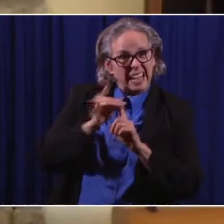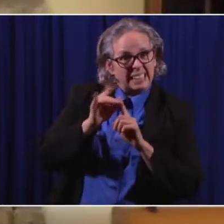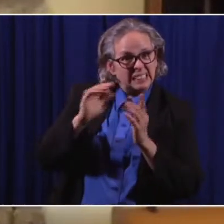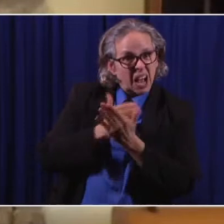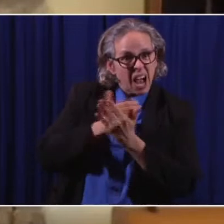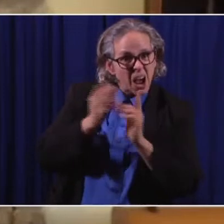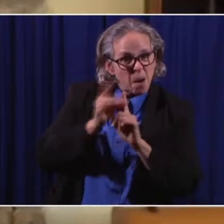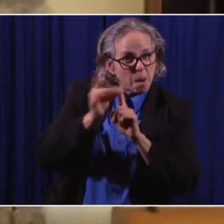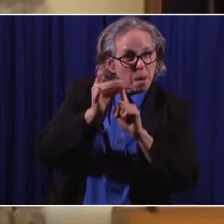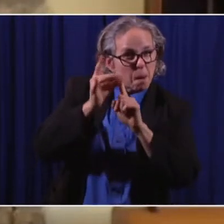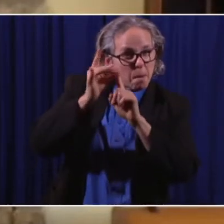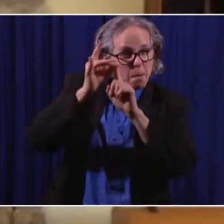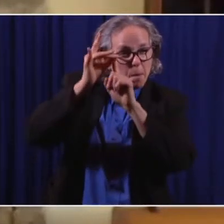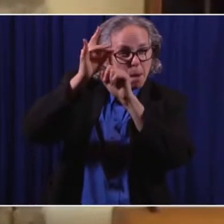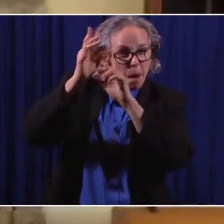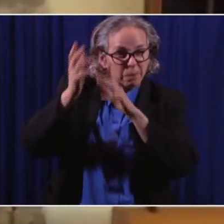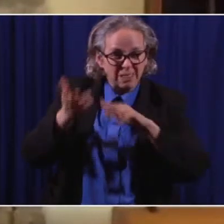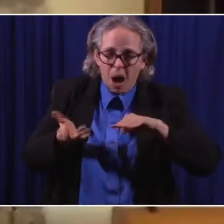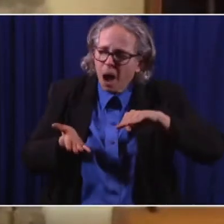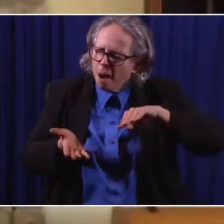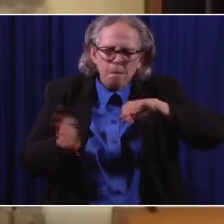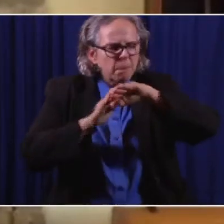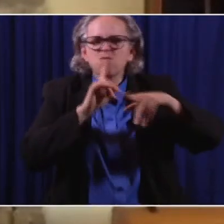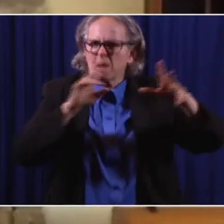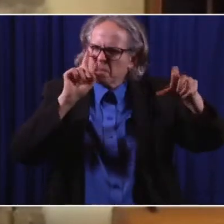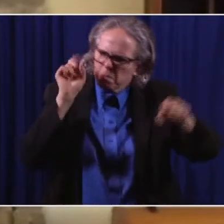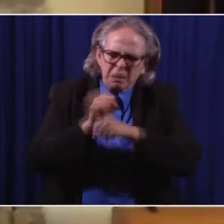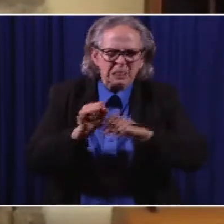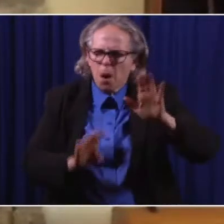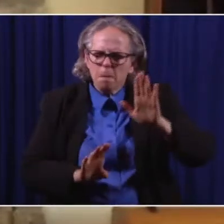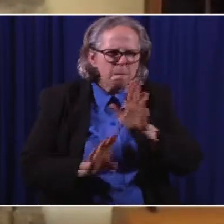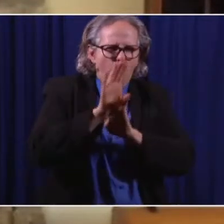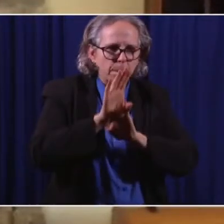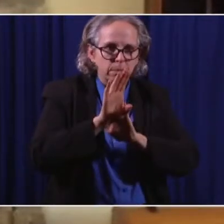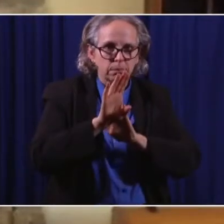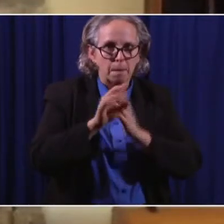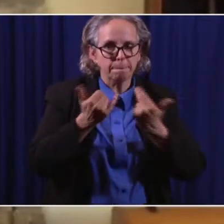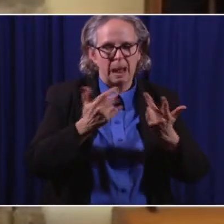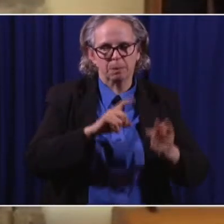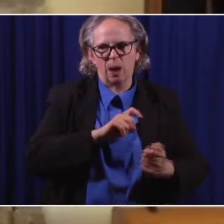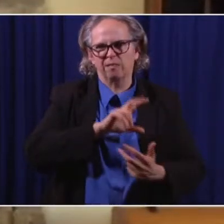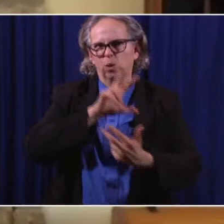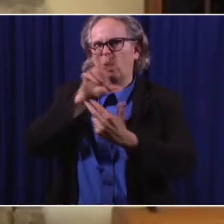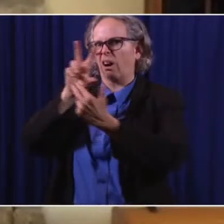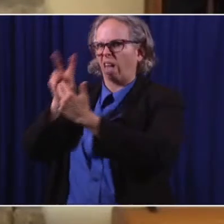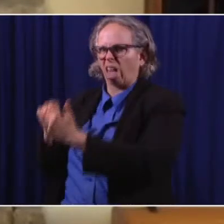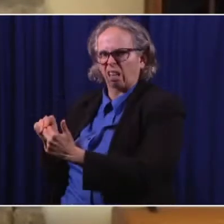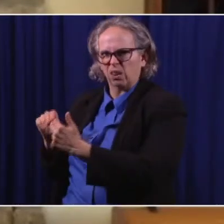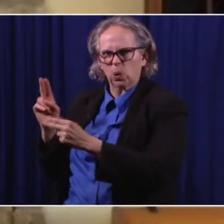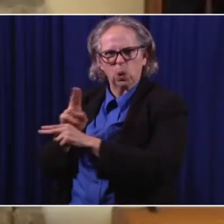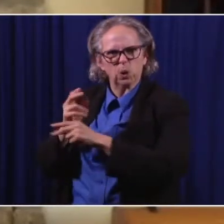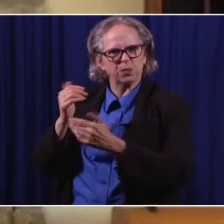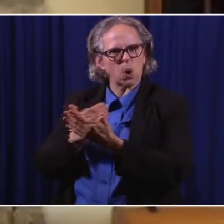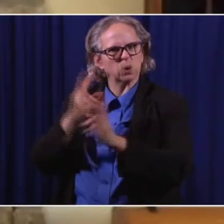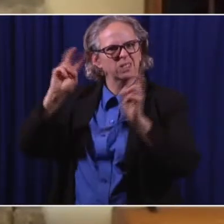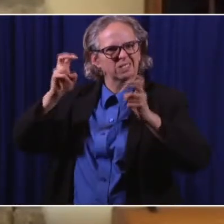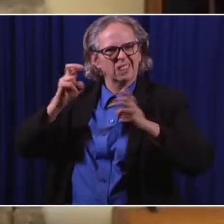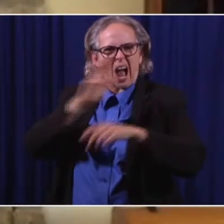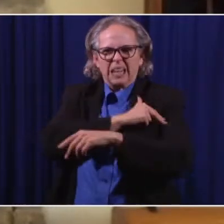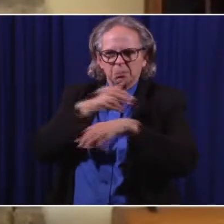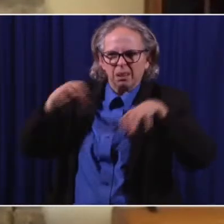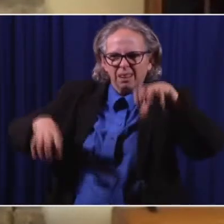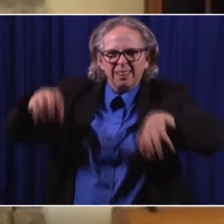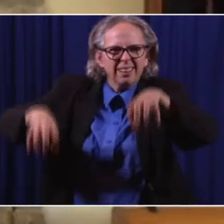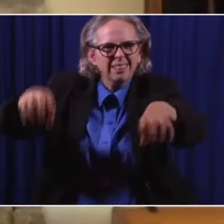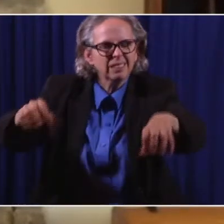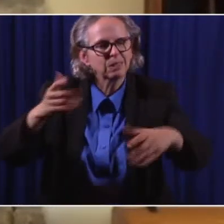it's skyrocketing, this can change. And so where we are in a week from now or 2 weeks from now, I can't tell you.